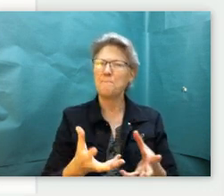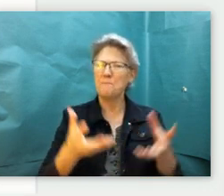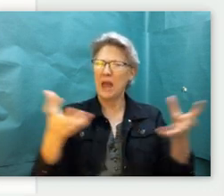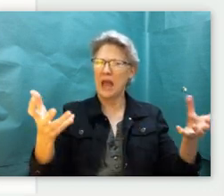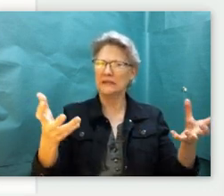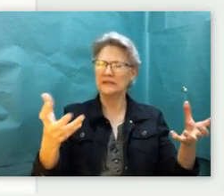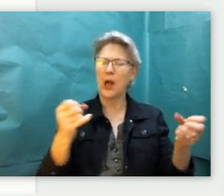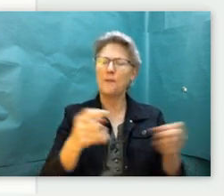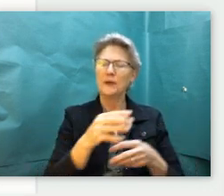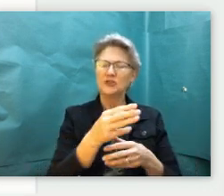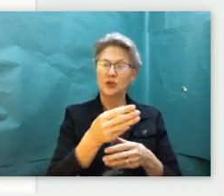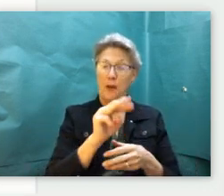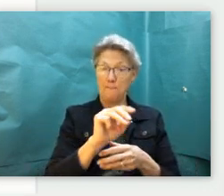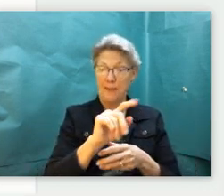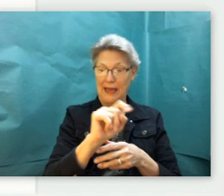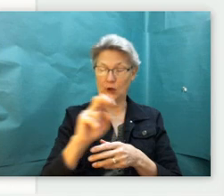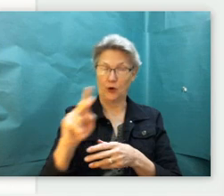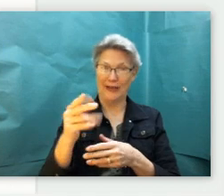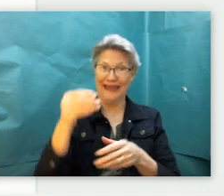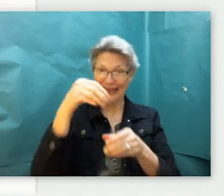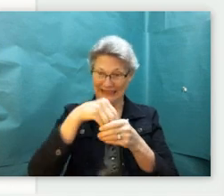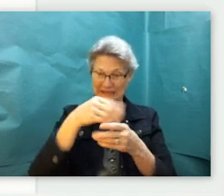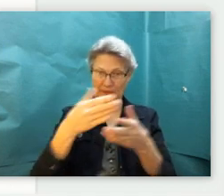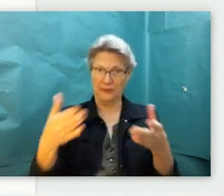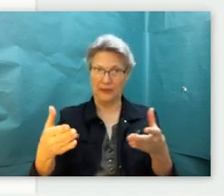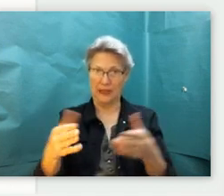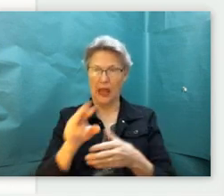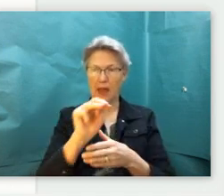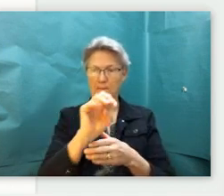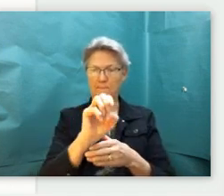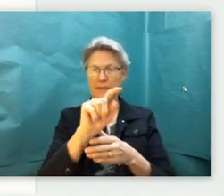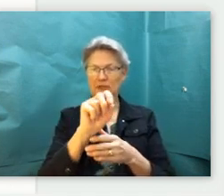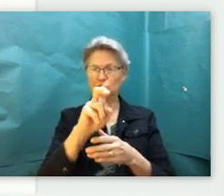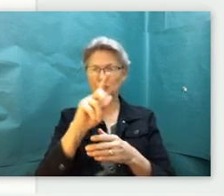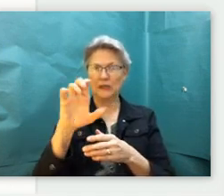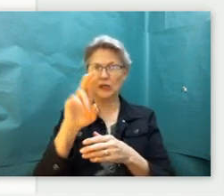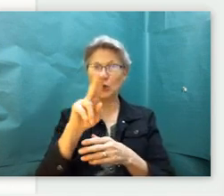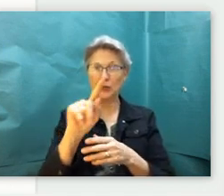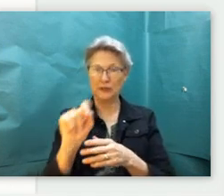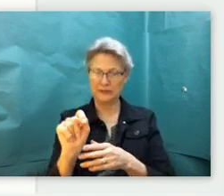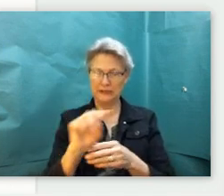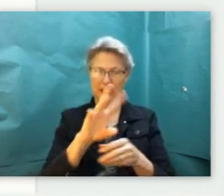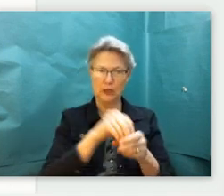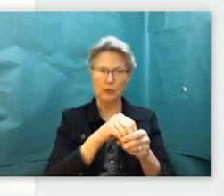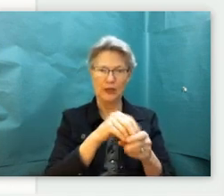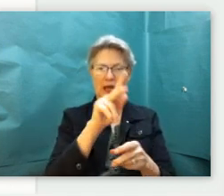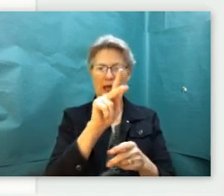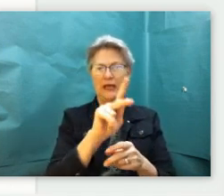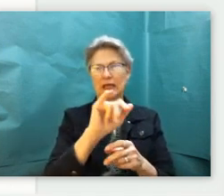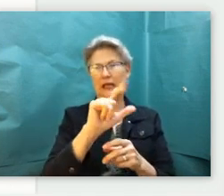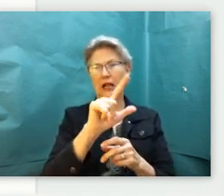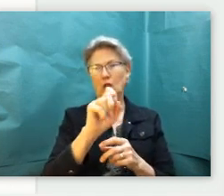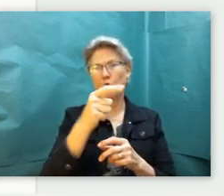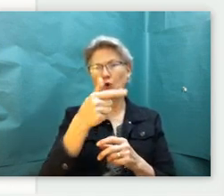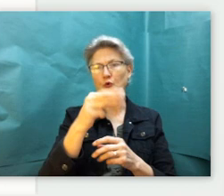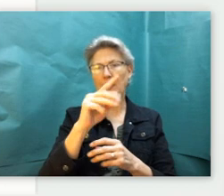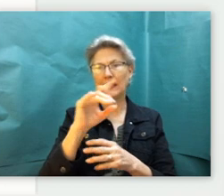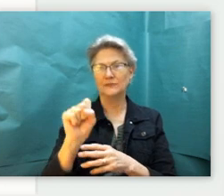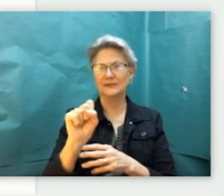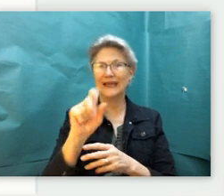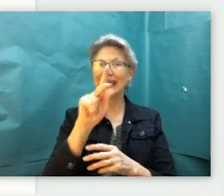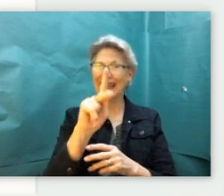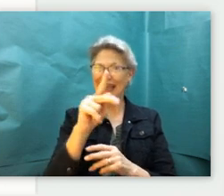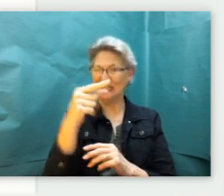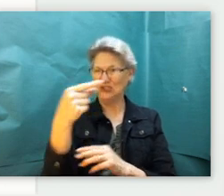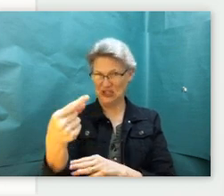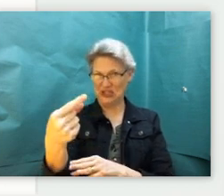amount of matter in an object. Metric units of mass include units such as kilograms or kg